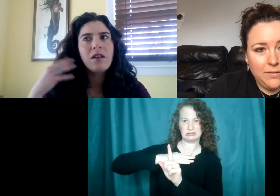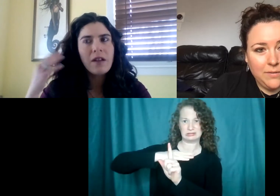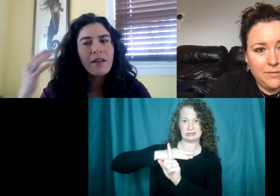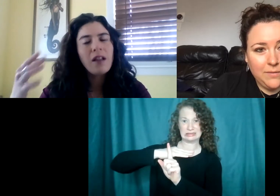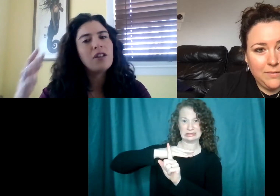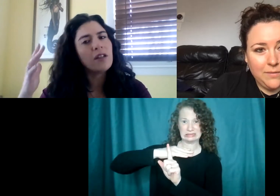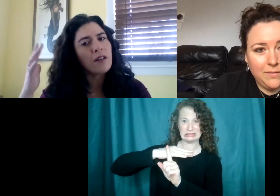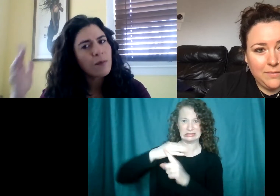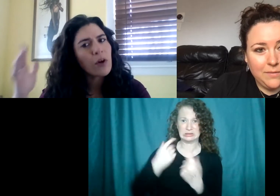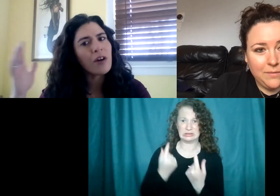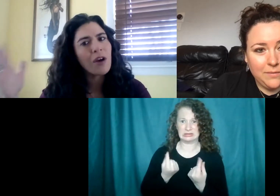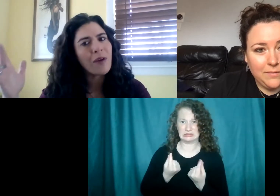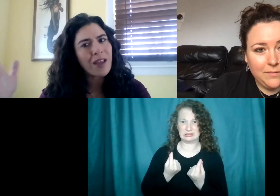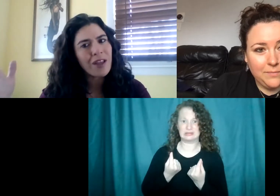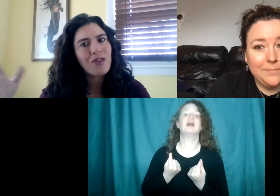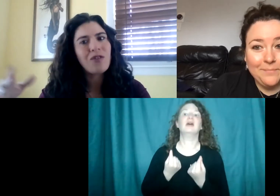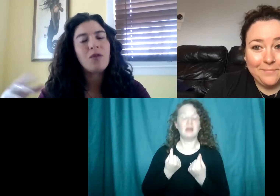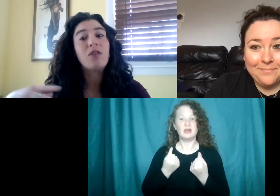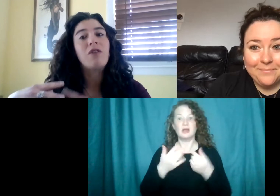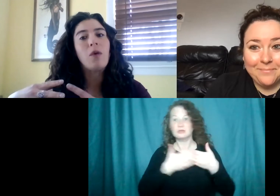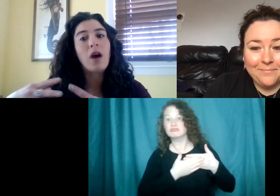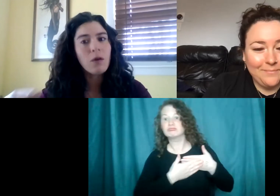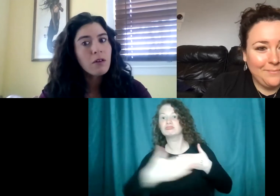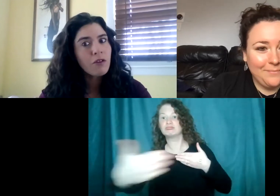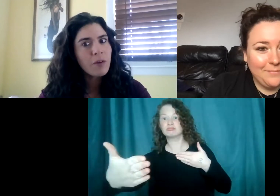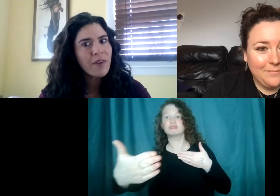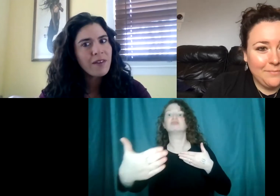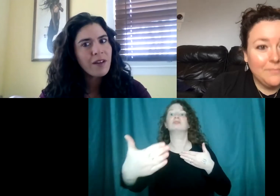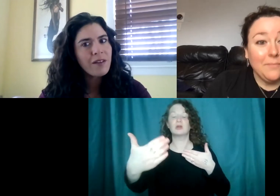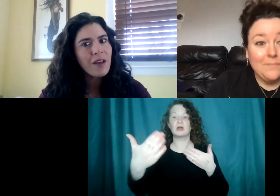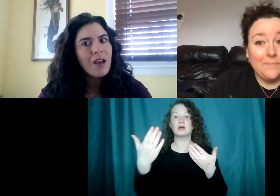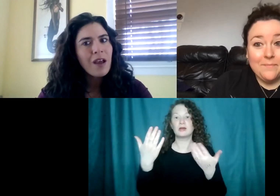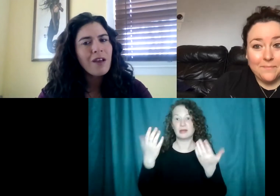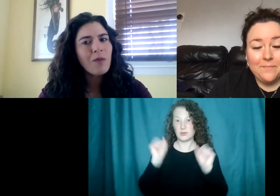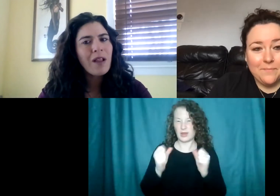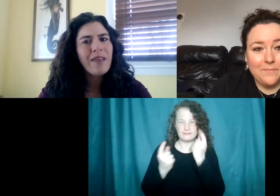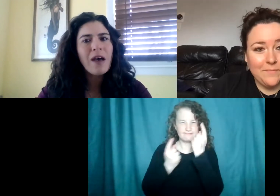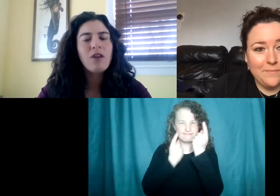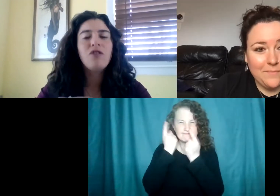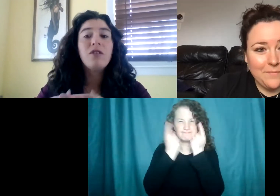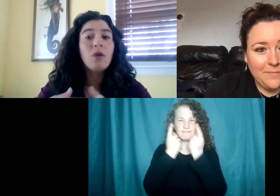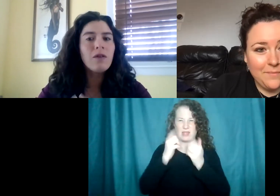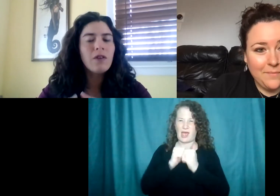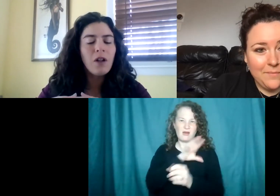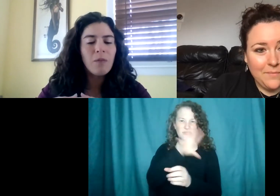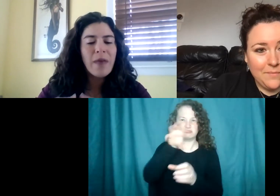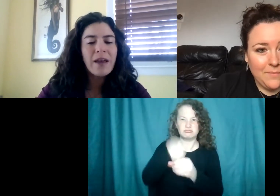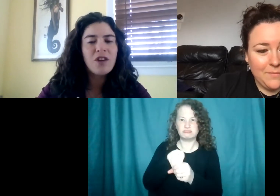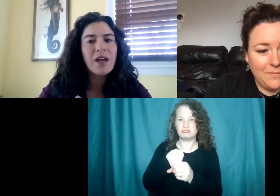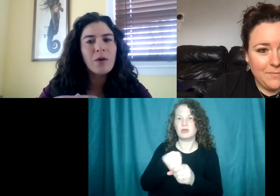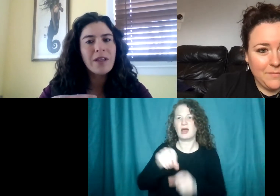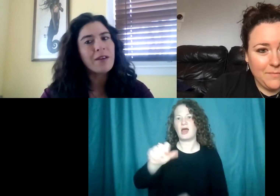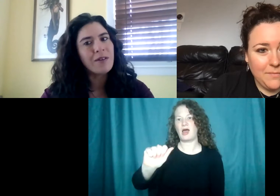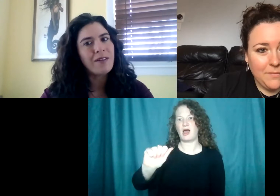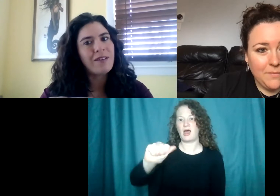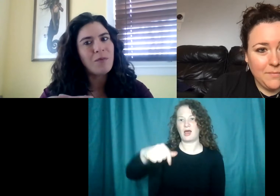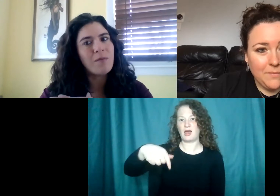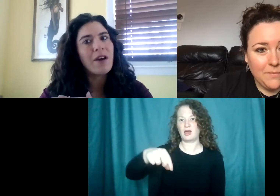really intelligent and smart going into the growing aquaculture business, as well as how to just overall manage